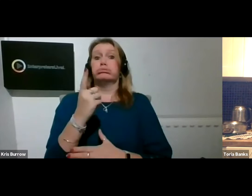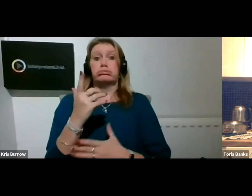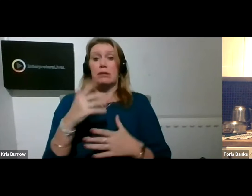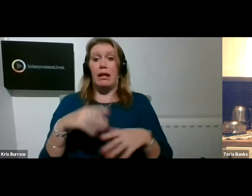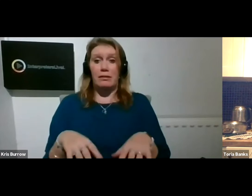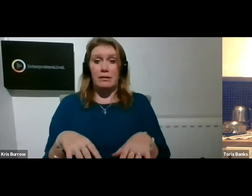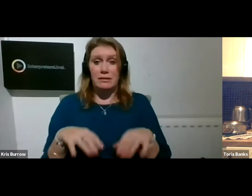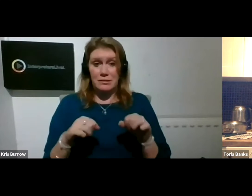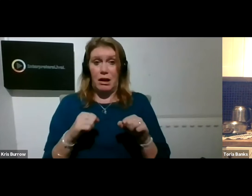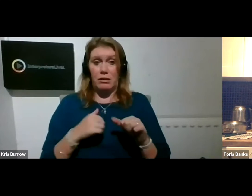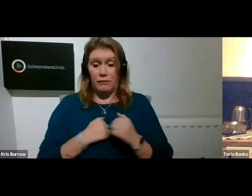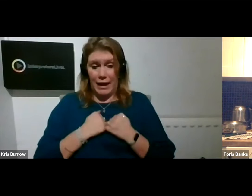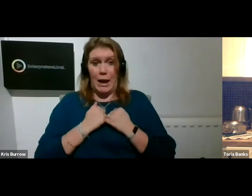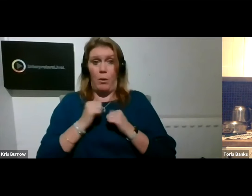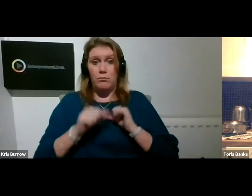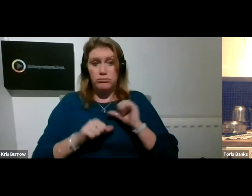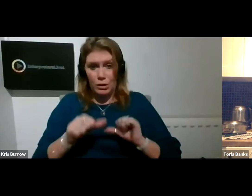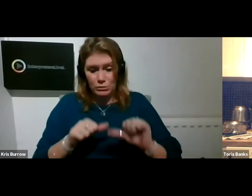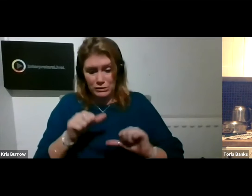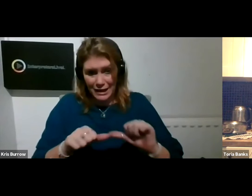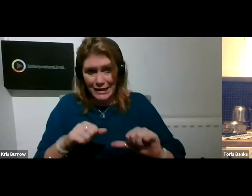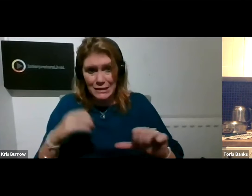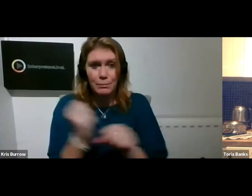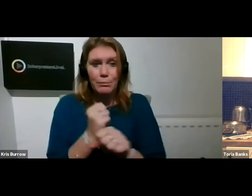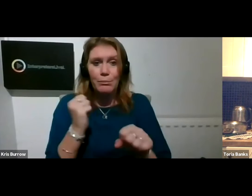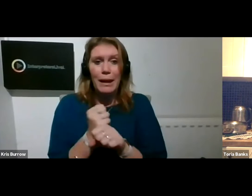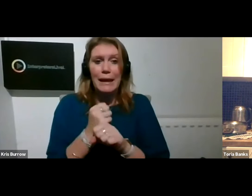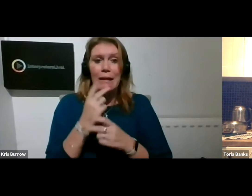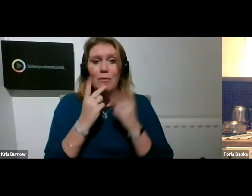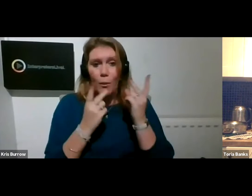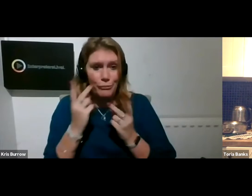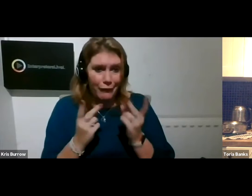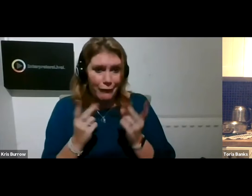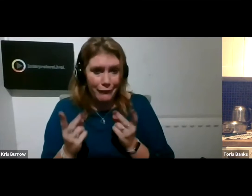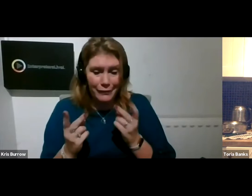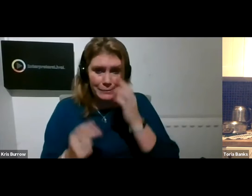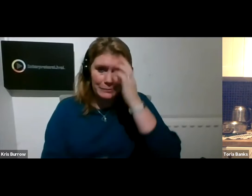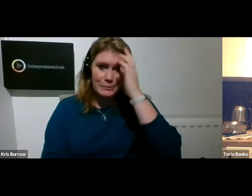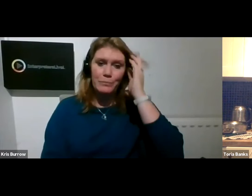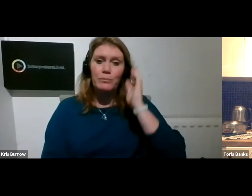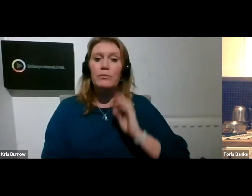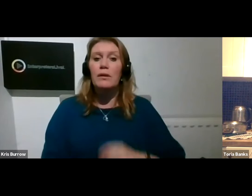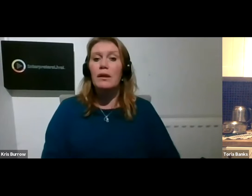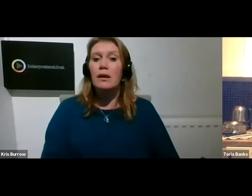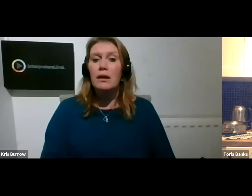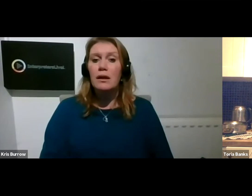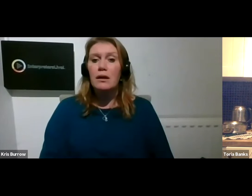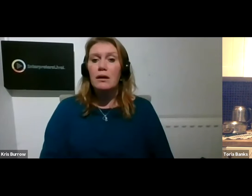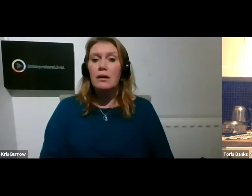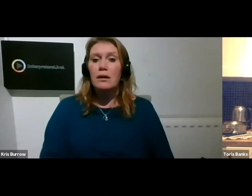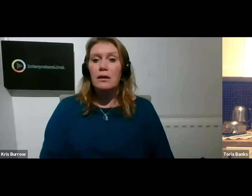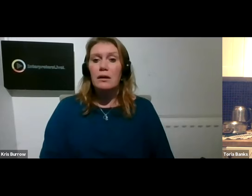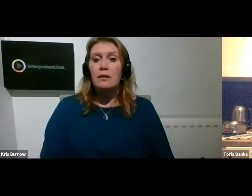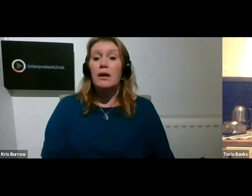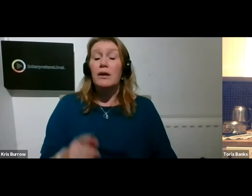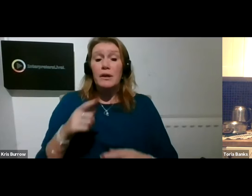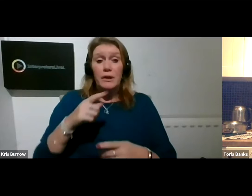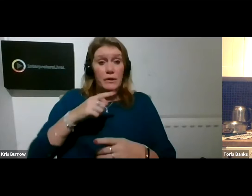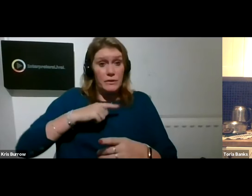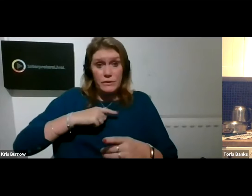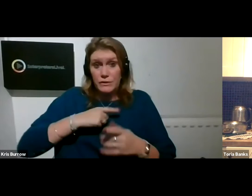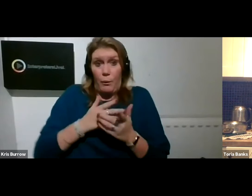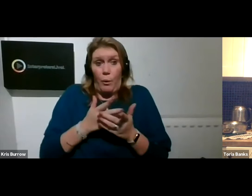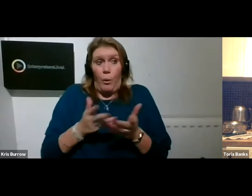beginning of our process of getting to actually make it. So all of the kind of practical getting done of the project